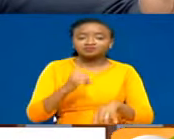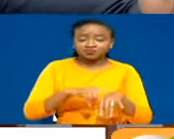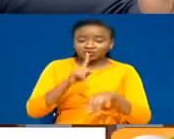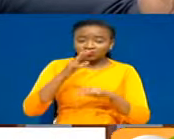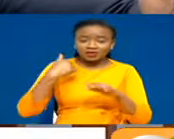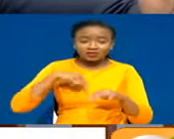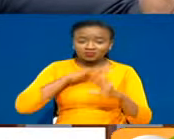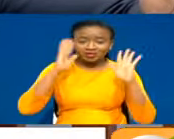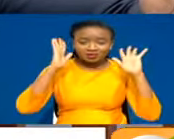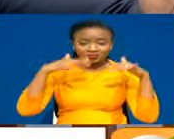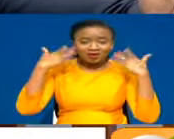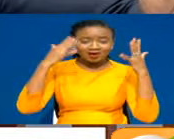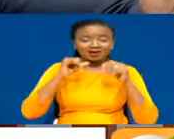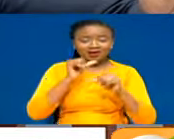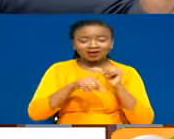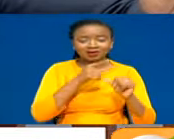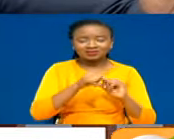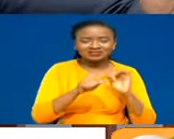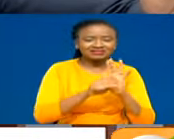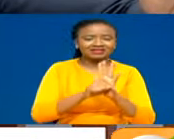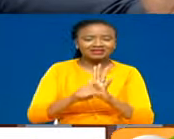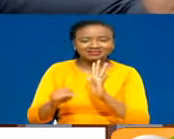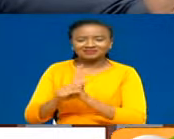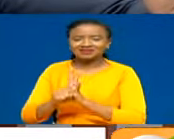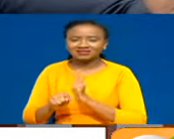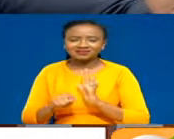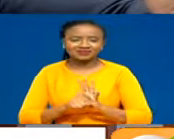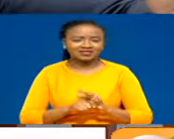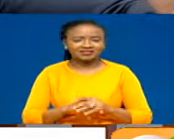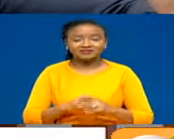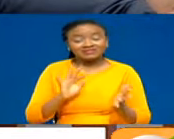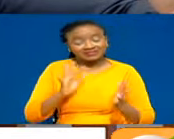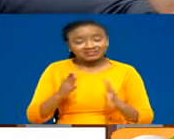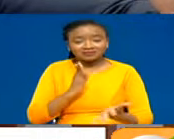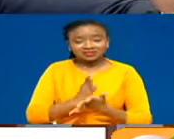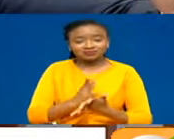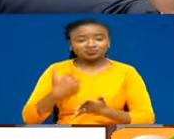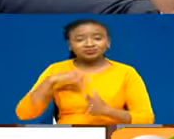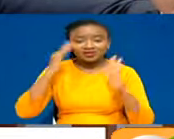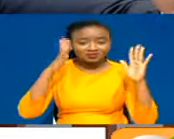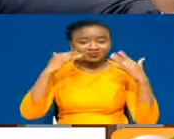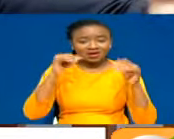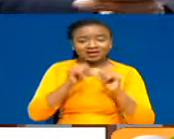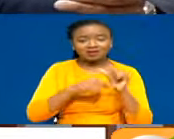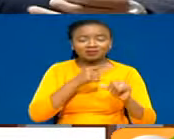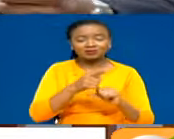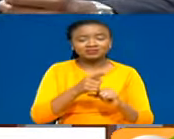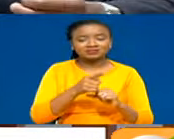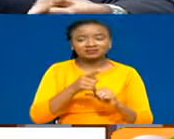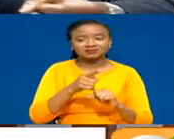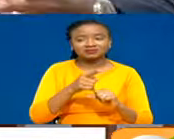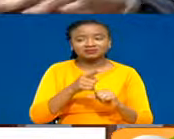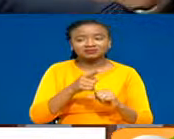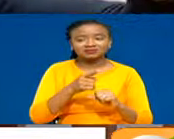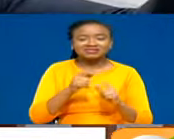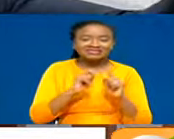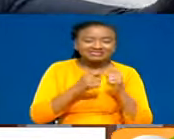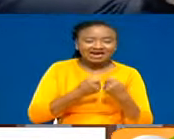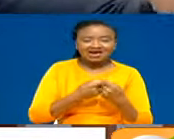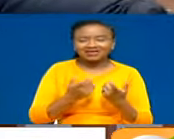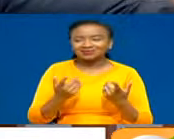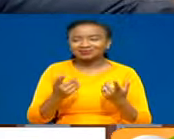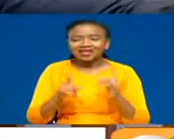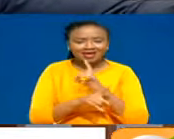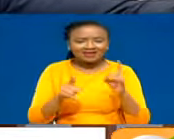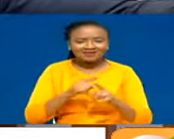about the negative, to me, Jeff, which sometimes we do a little bit too much on the continent, tribalism, all these things